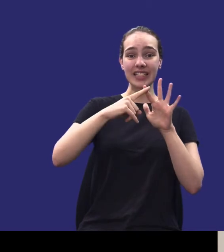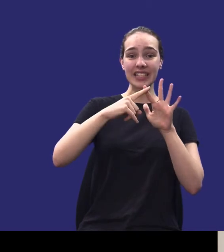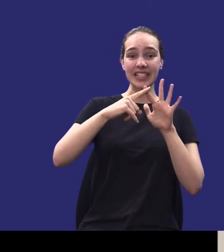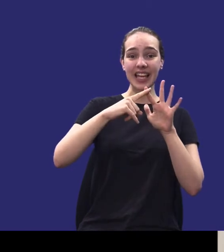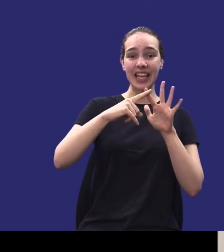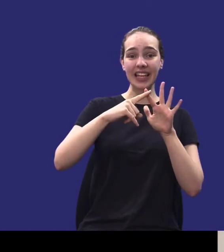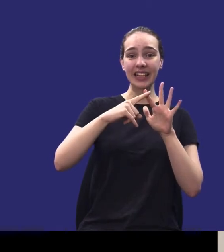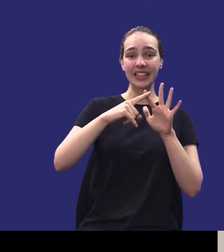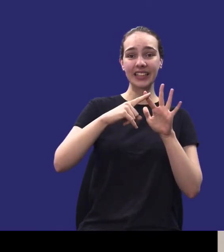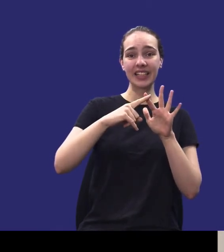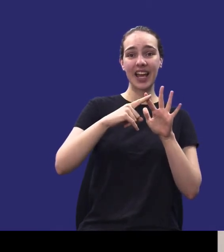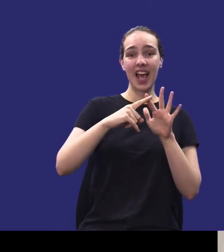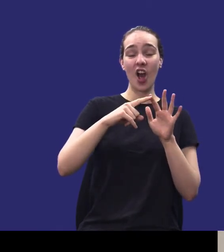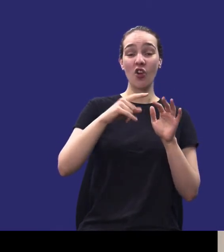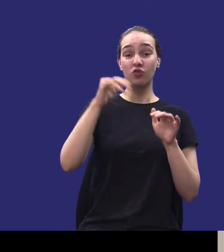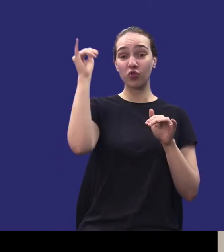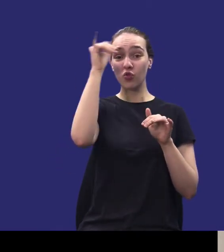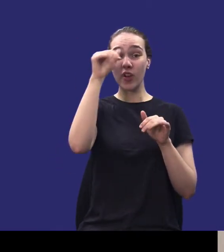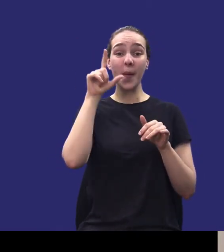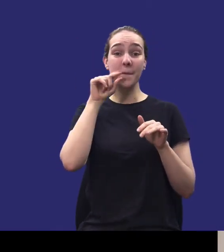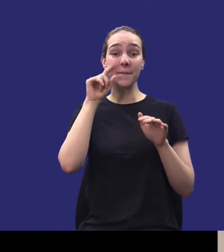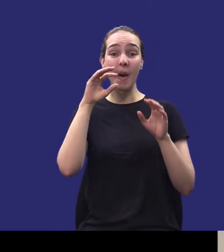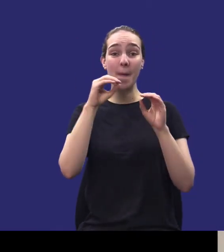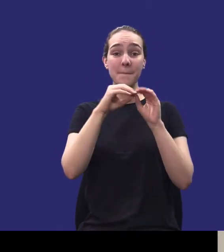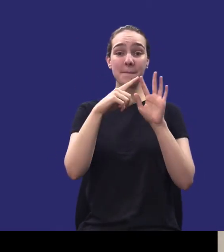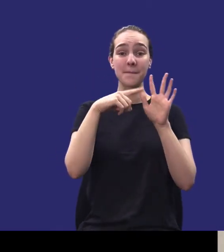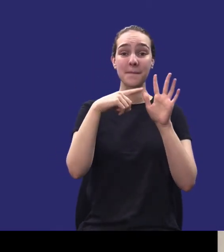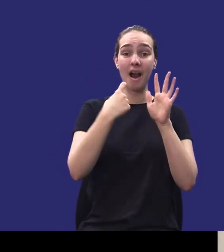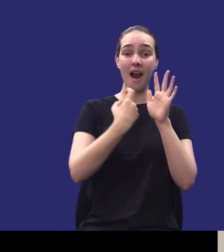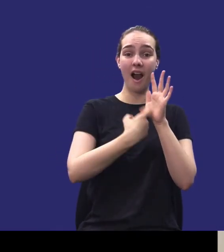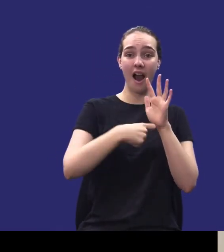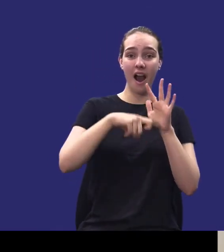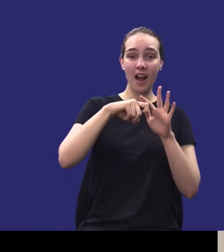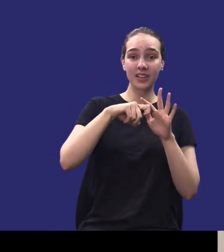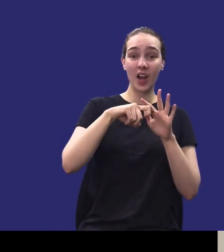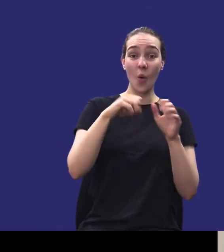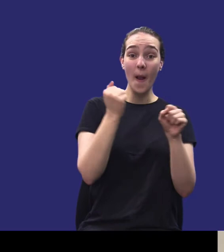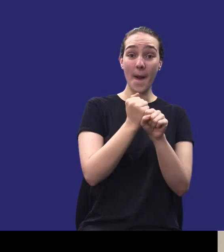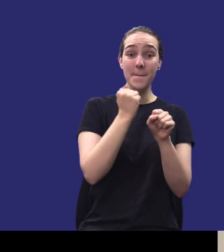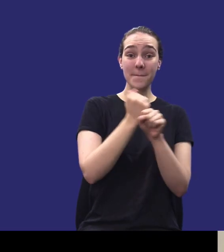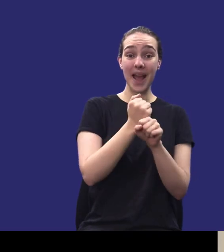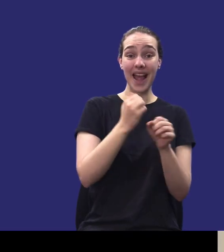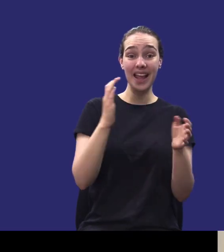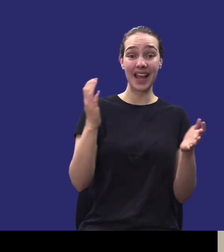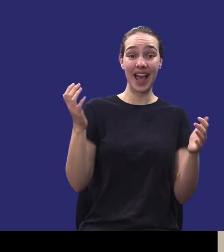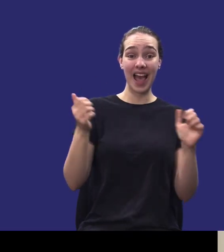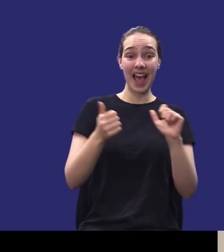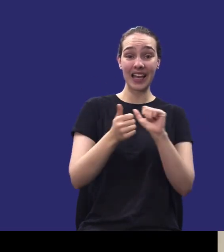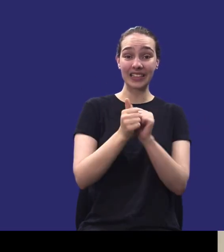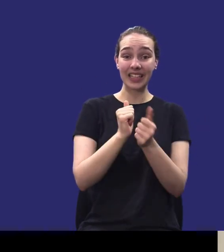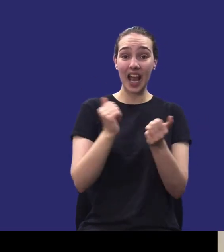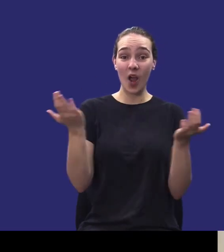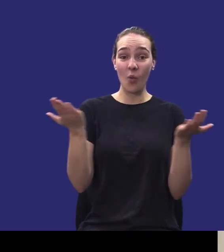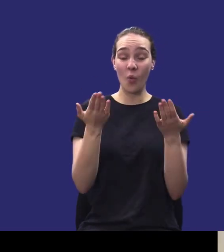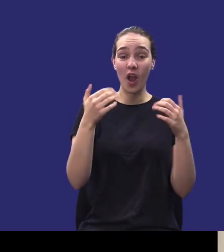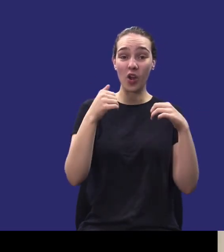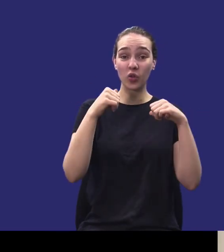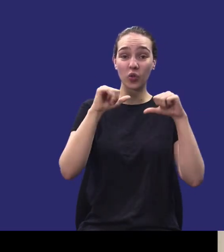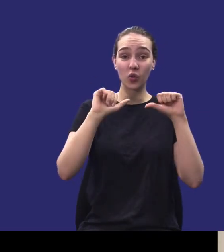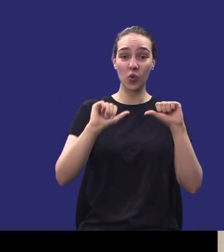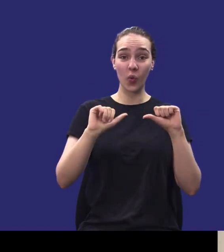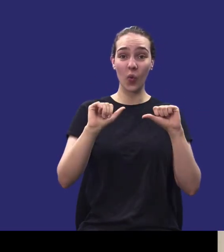is Mark. For this week's craft, we're going to make a tic-tac-toe game where you'll